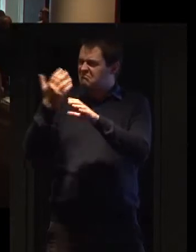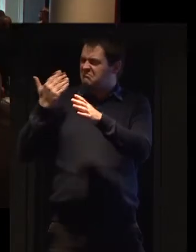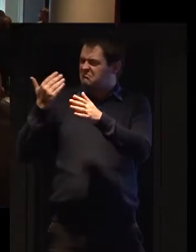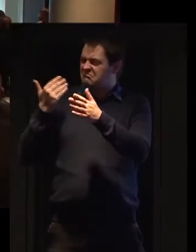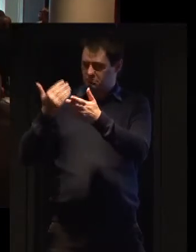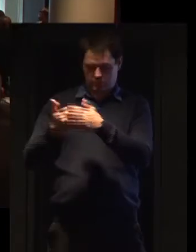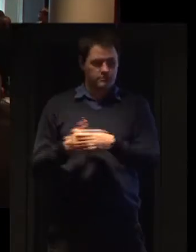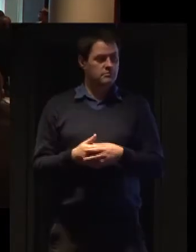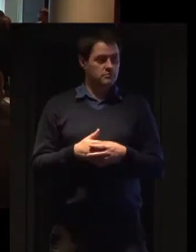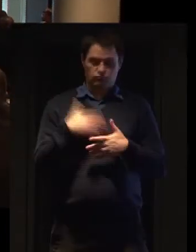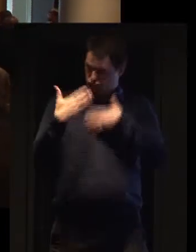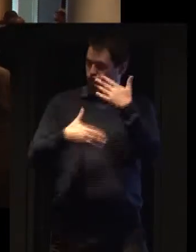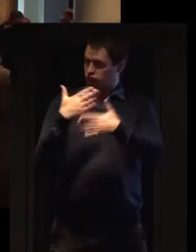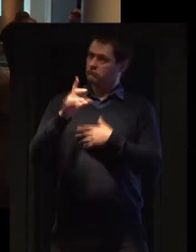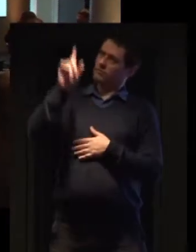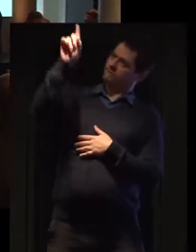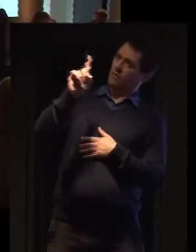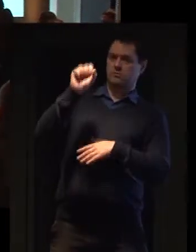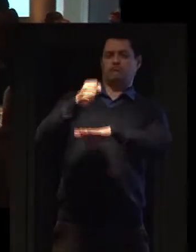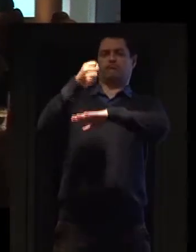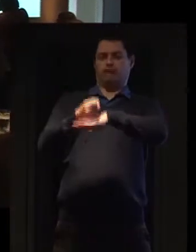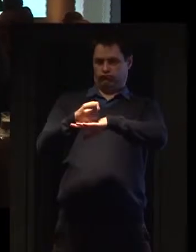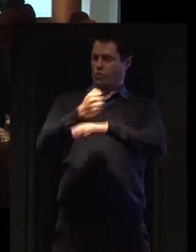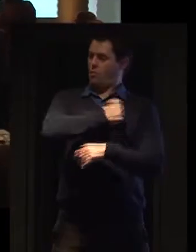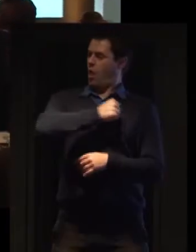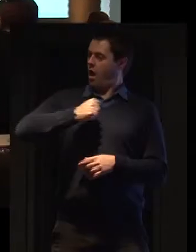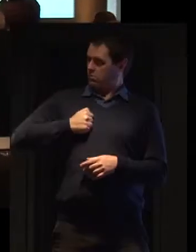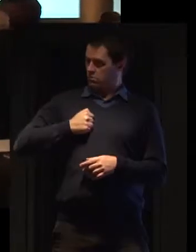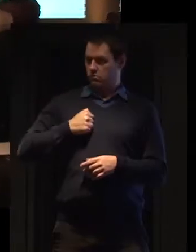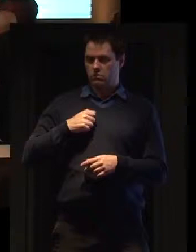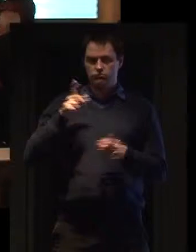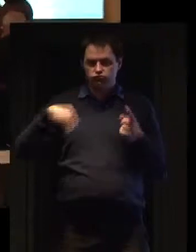the first organization in Poland bringing together